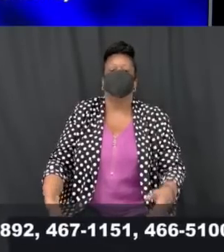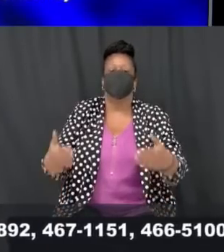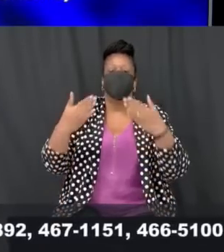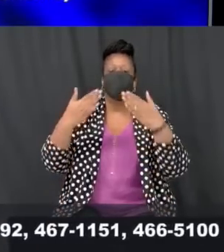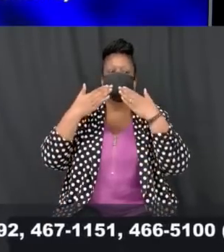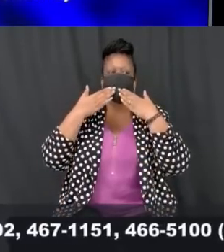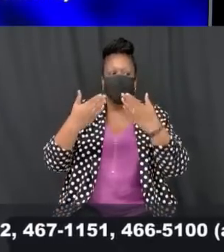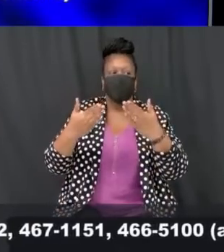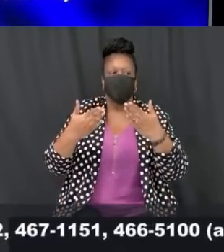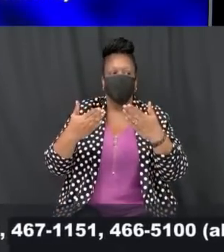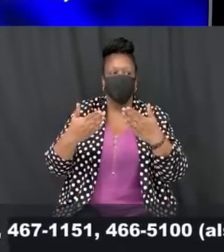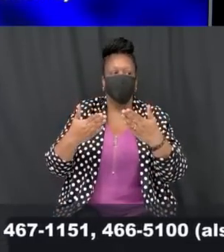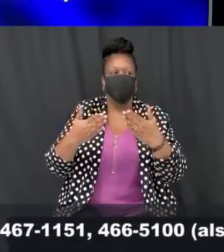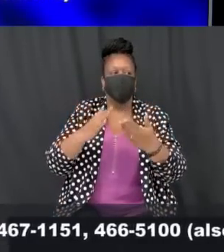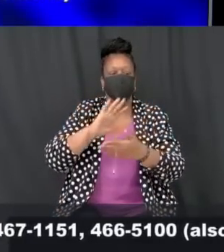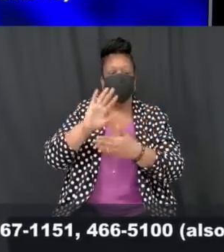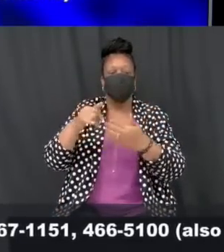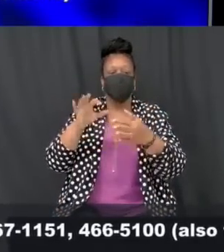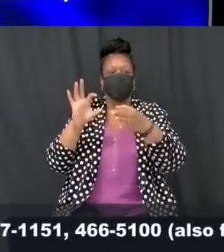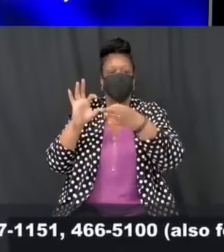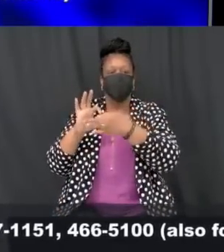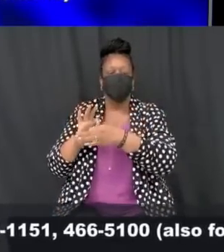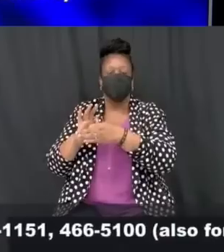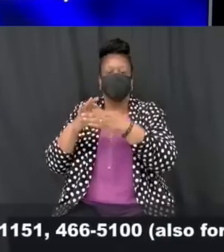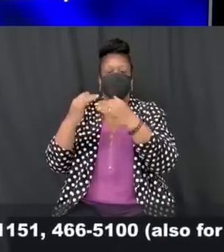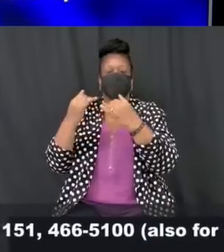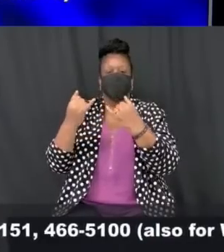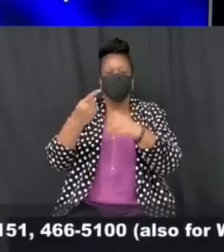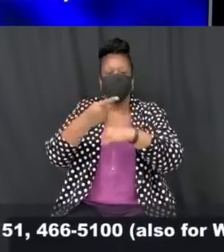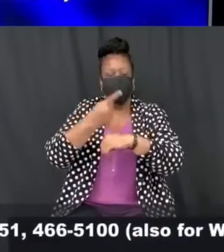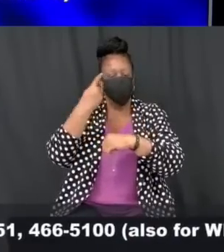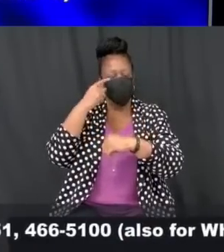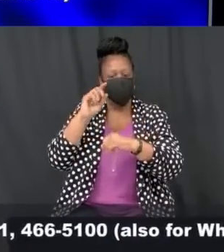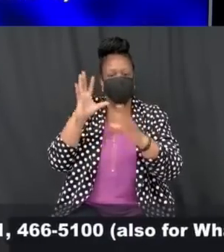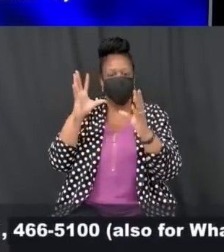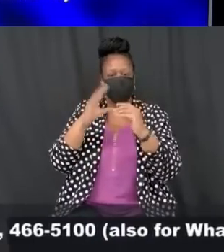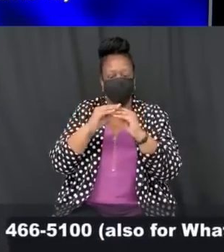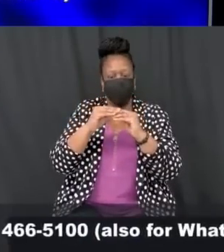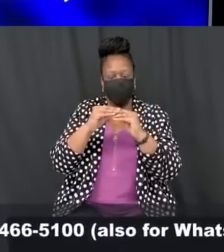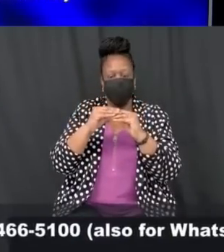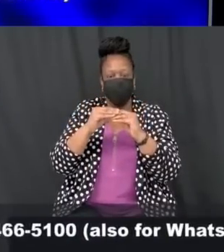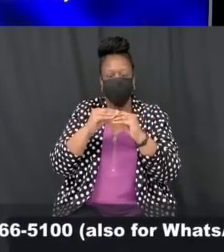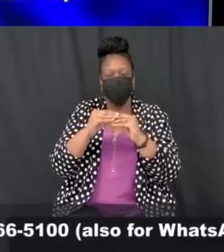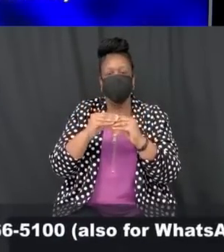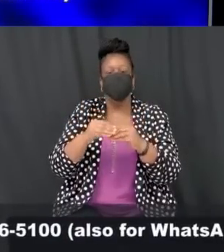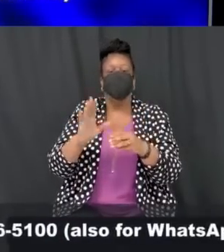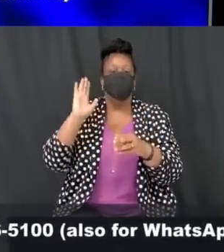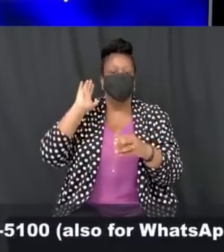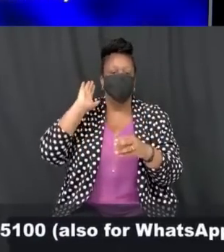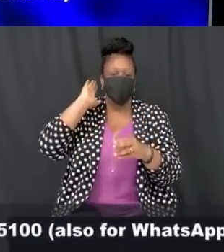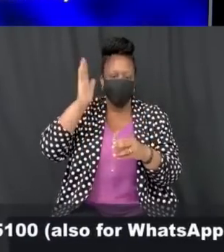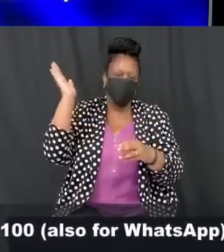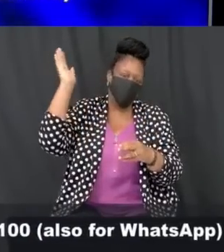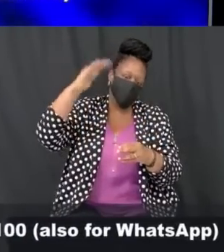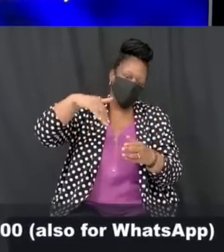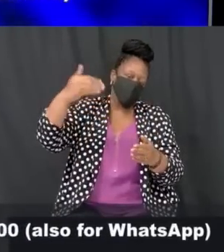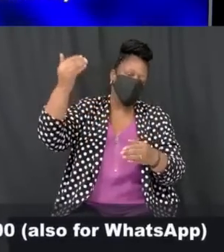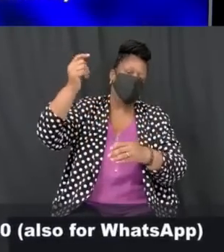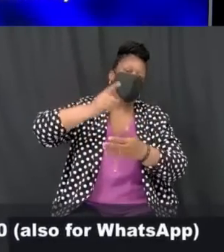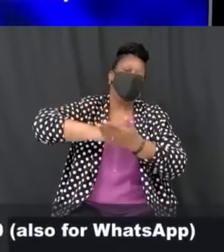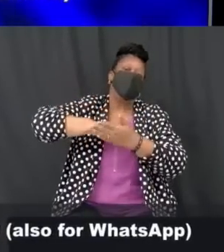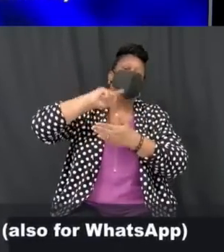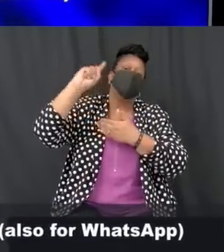much for joining us for our press briefing today. We will be back next week with another